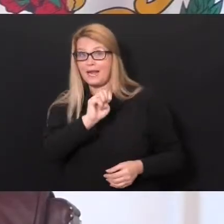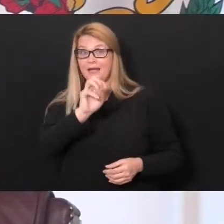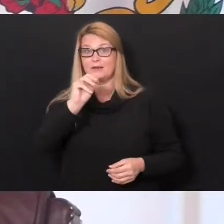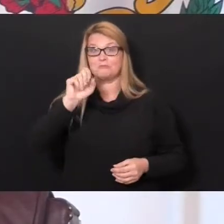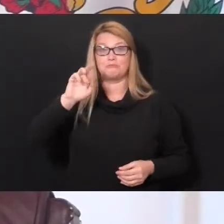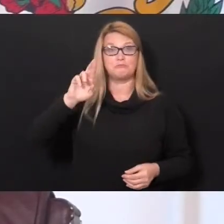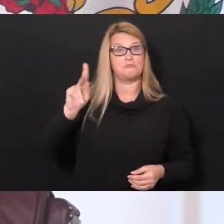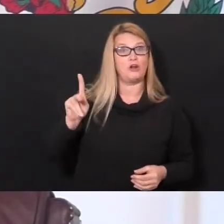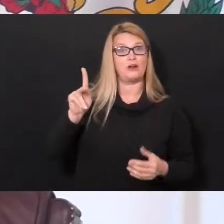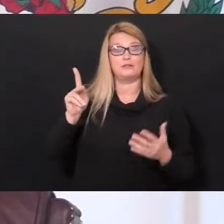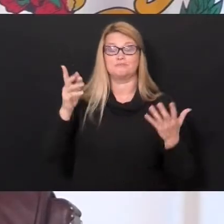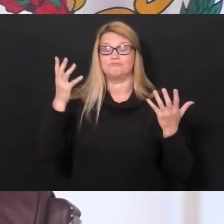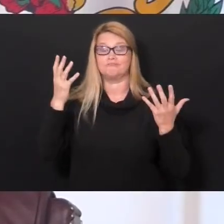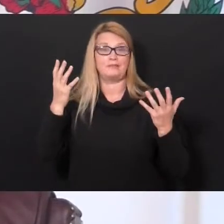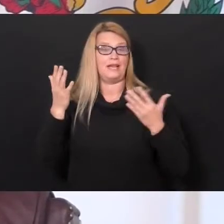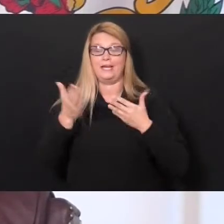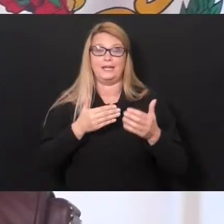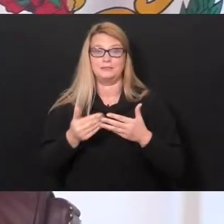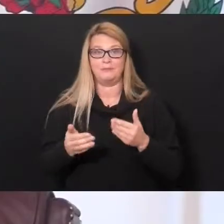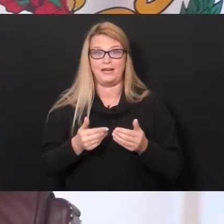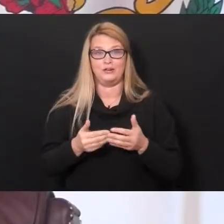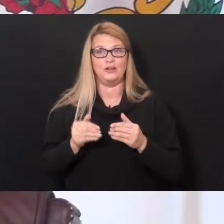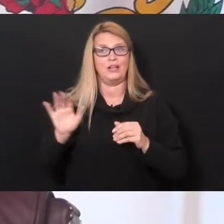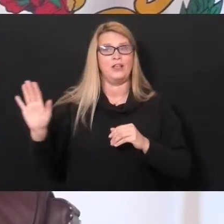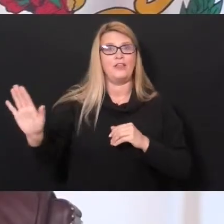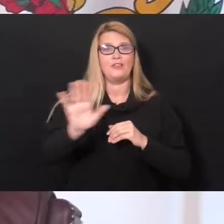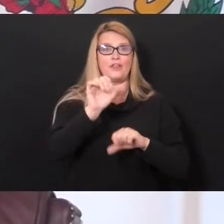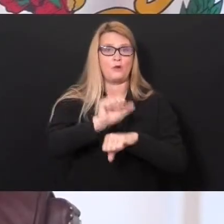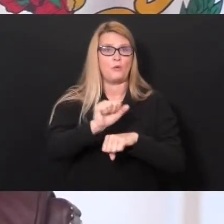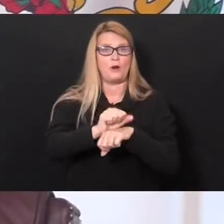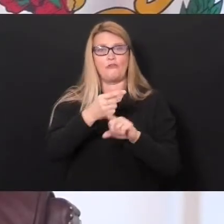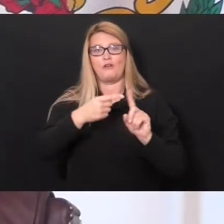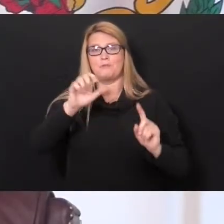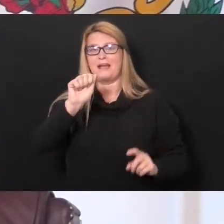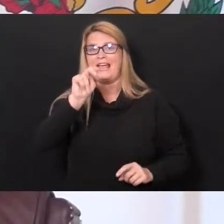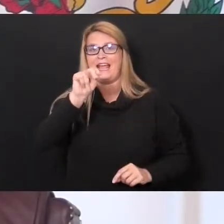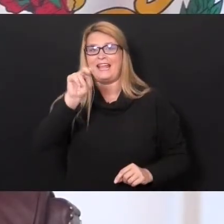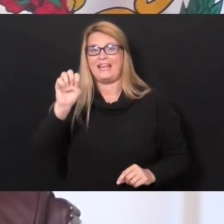whomever it may be, great work from Ann,